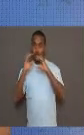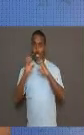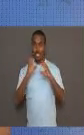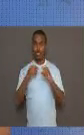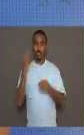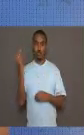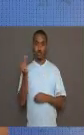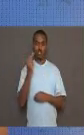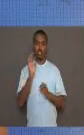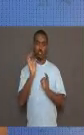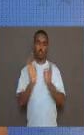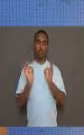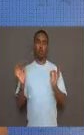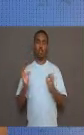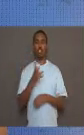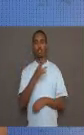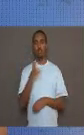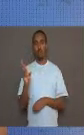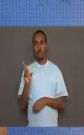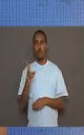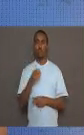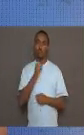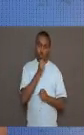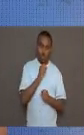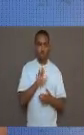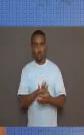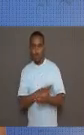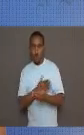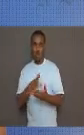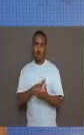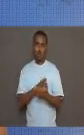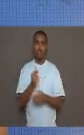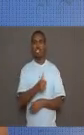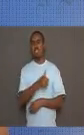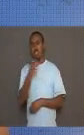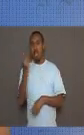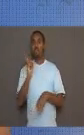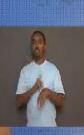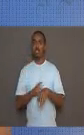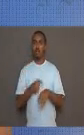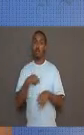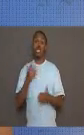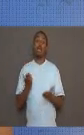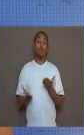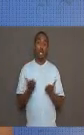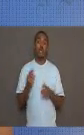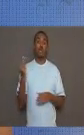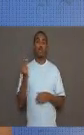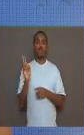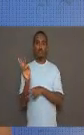communicate using stories or songs, and other times we may